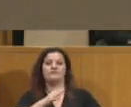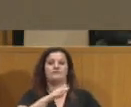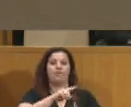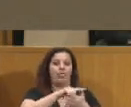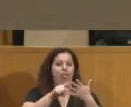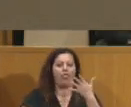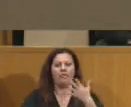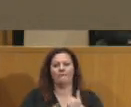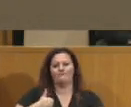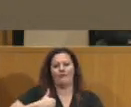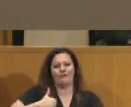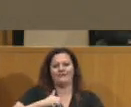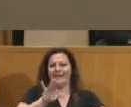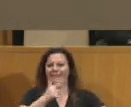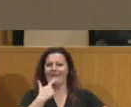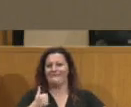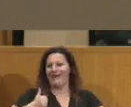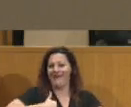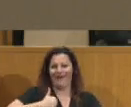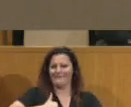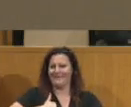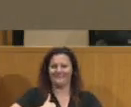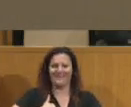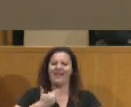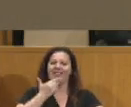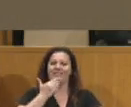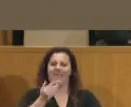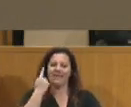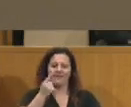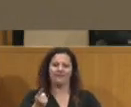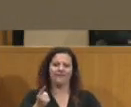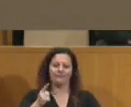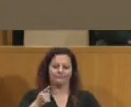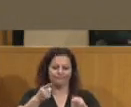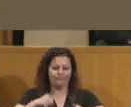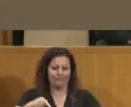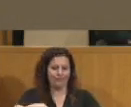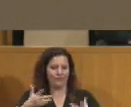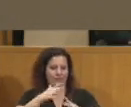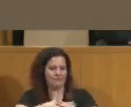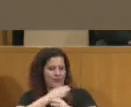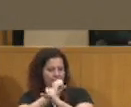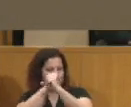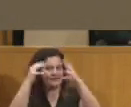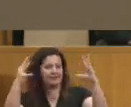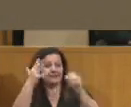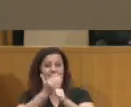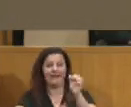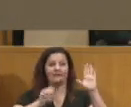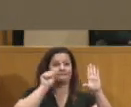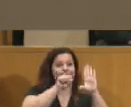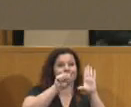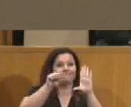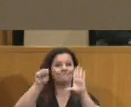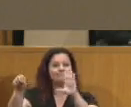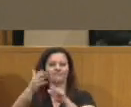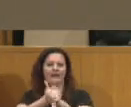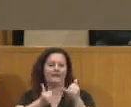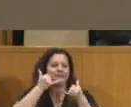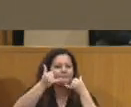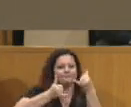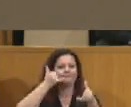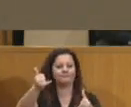many more, you are the backbone of the community. Full of conviction, compassion, integrity, courage, and resilience, I